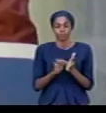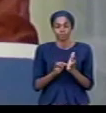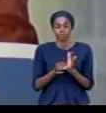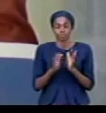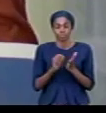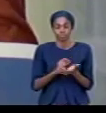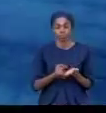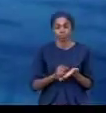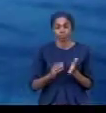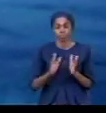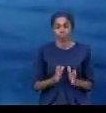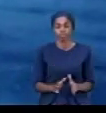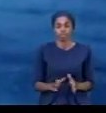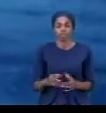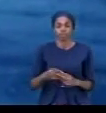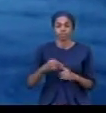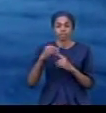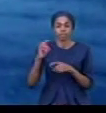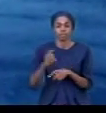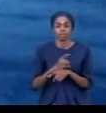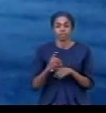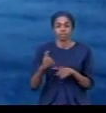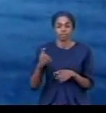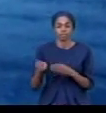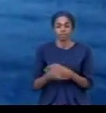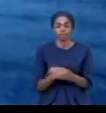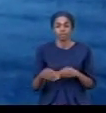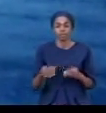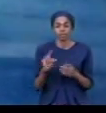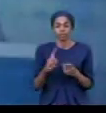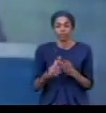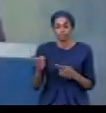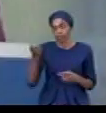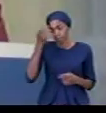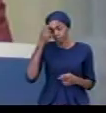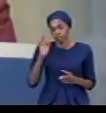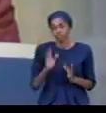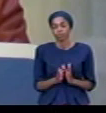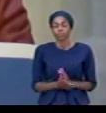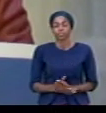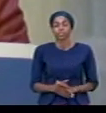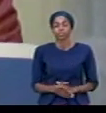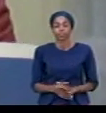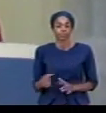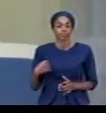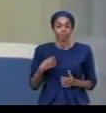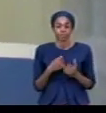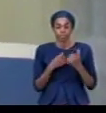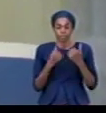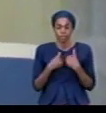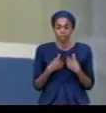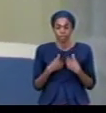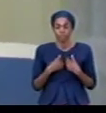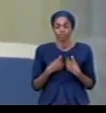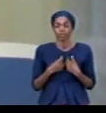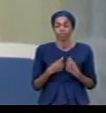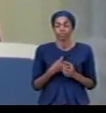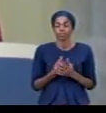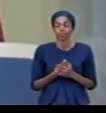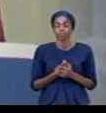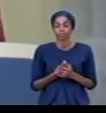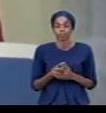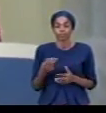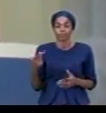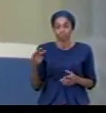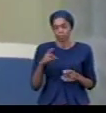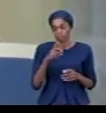State Government, Niger State. You're welcome, sir. We have Honorable Rifkatu Chidawa,